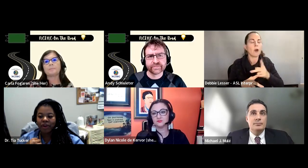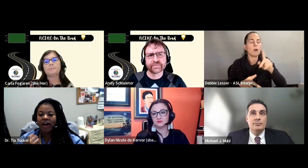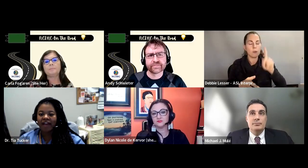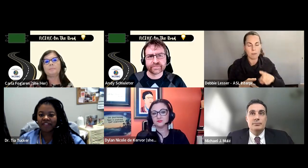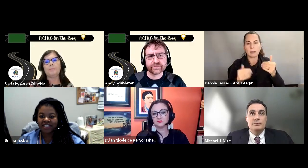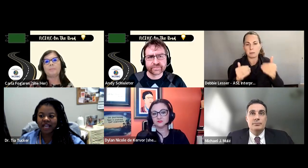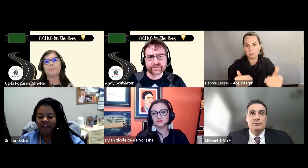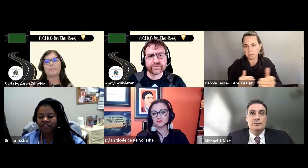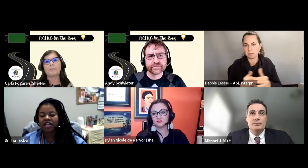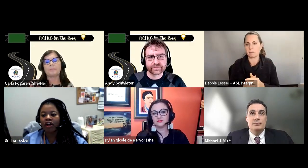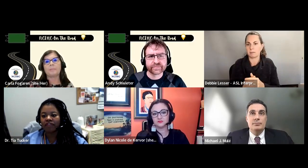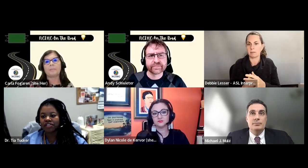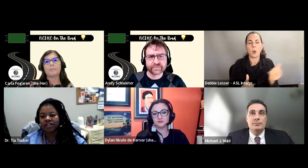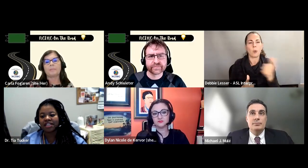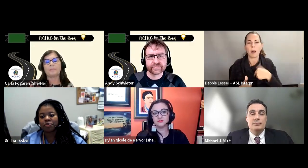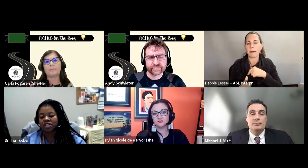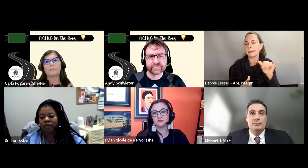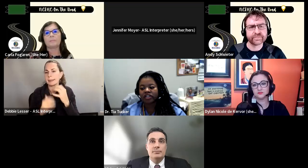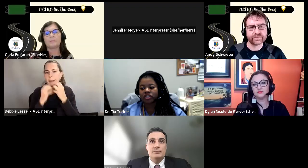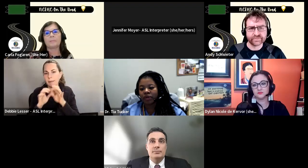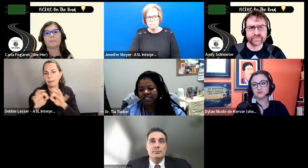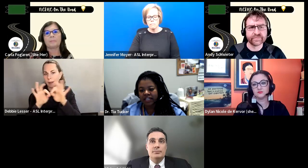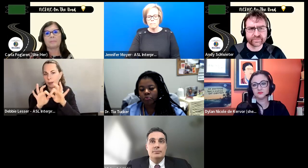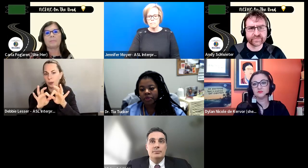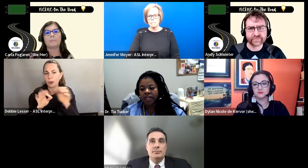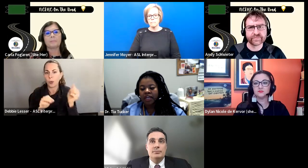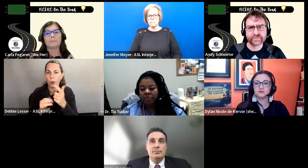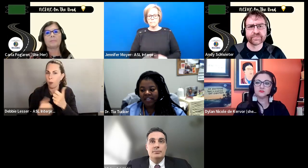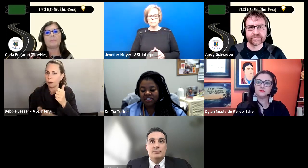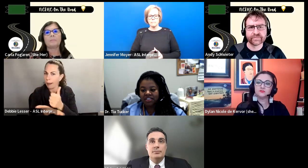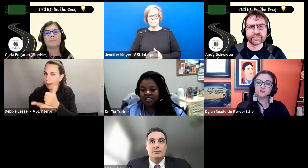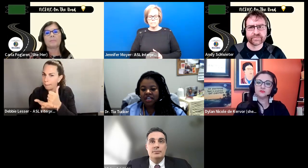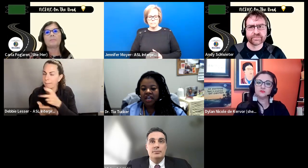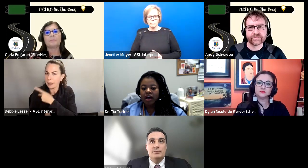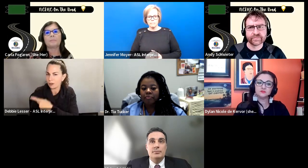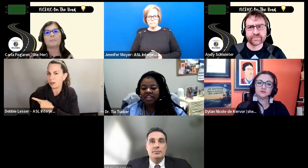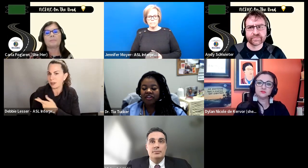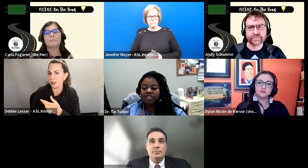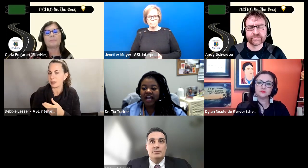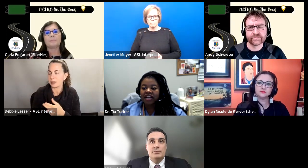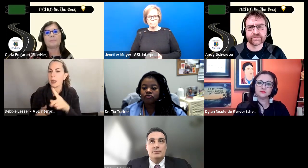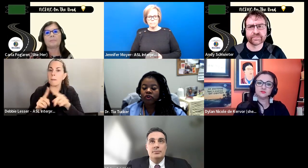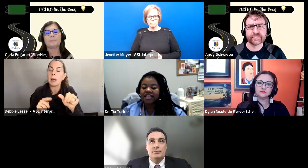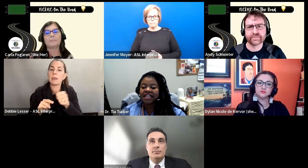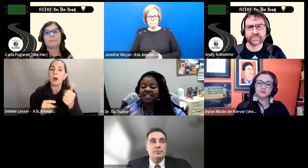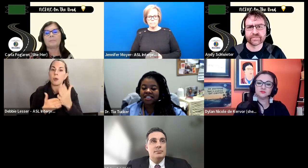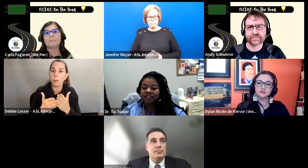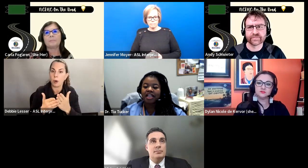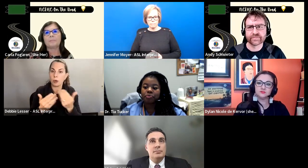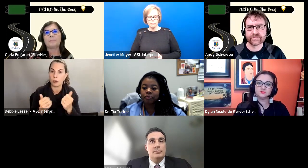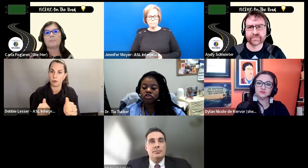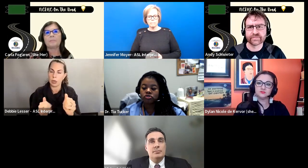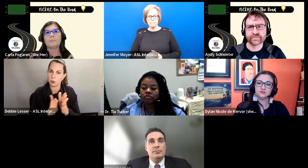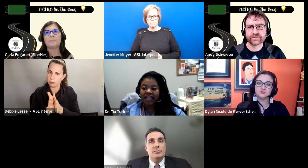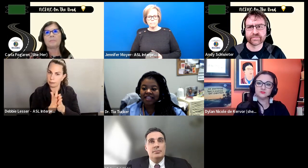that. And we all have the same values. Like all of us are in this because we actually wanted to help patients. But the other side of trying to